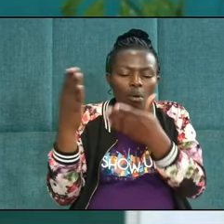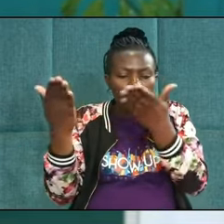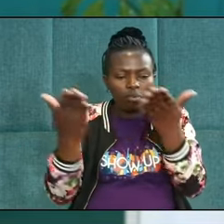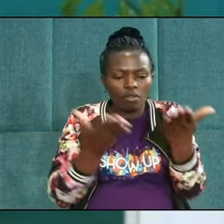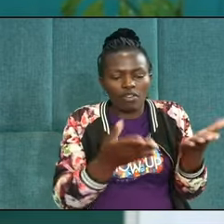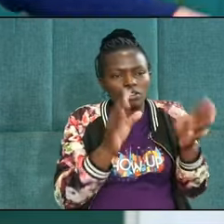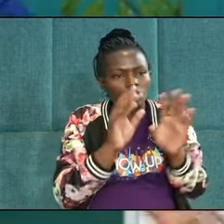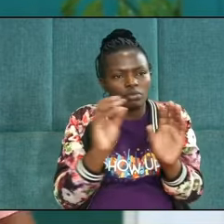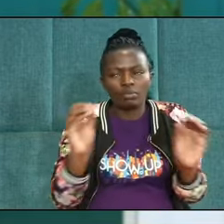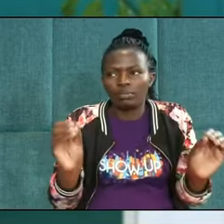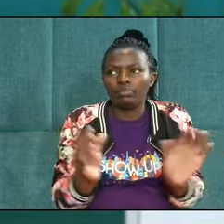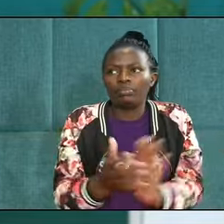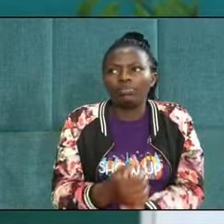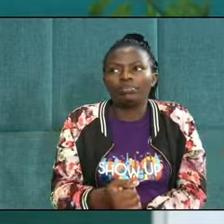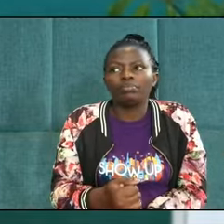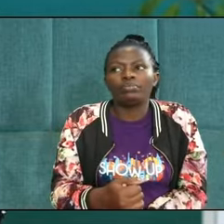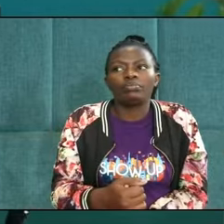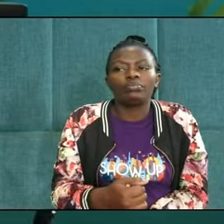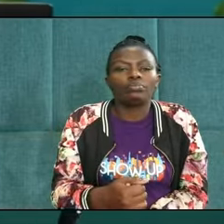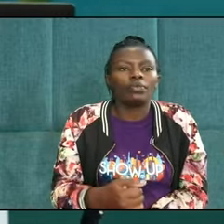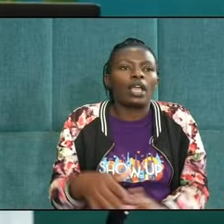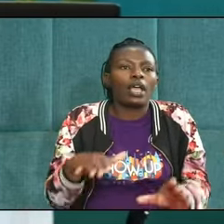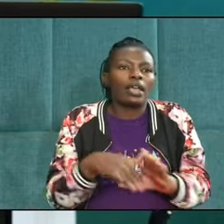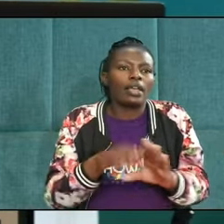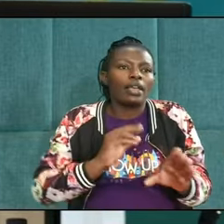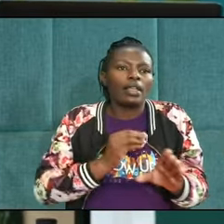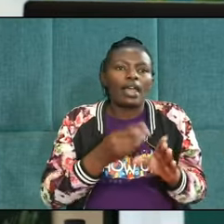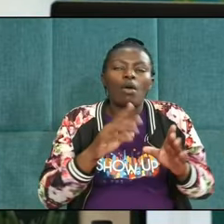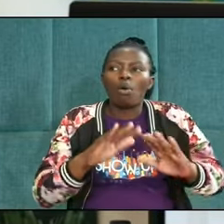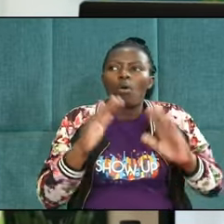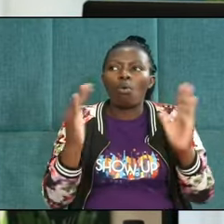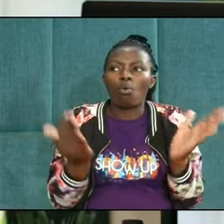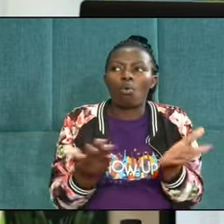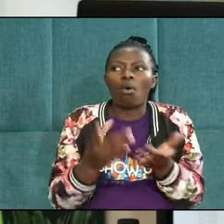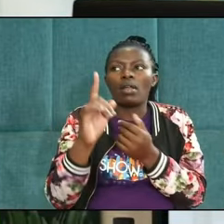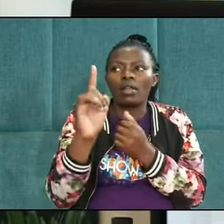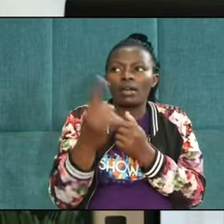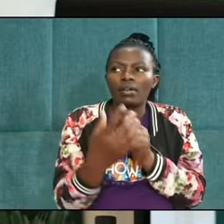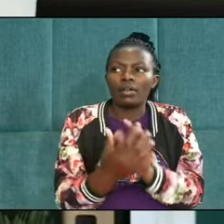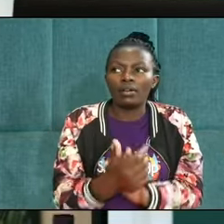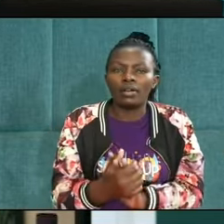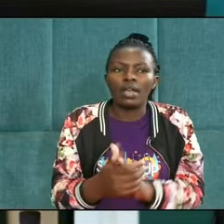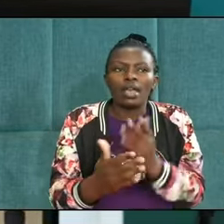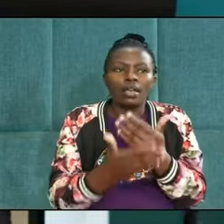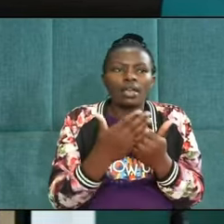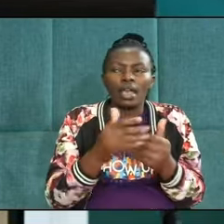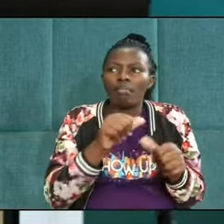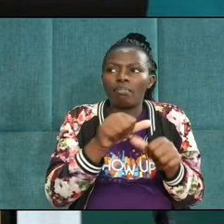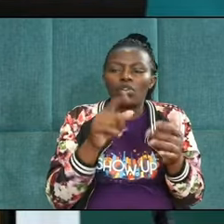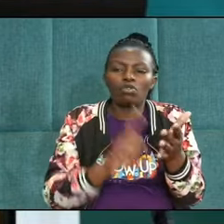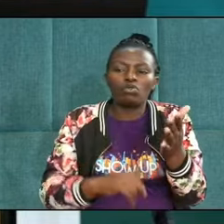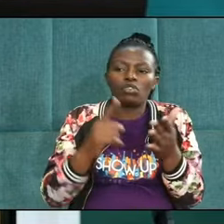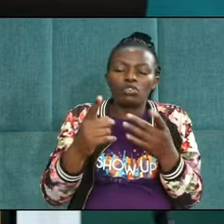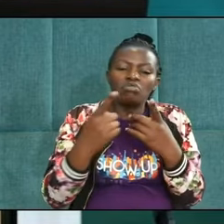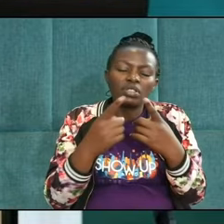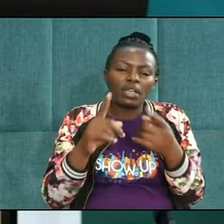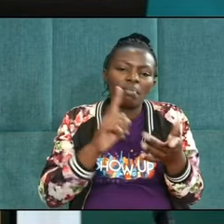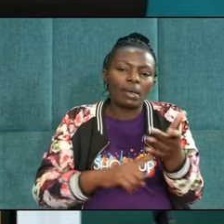We are our own God. What we say in the nutshell is that, well, Lord, I don't care about what you say because I can provide for